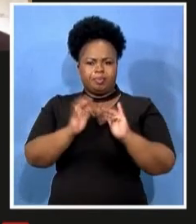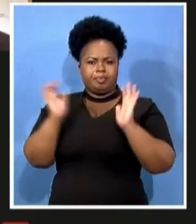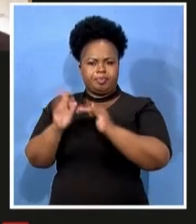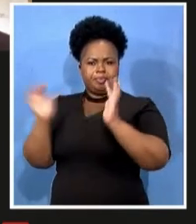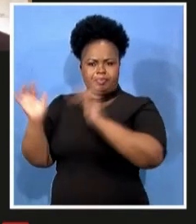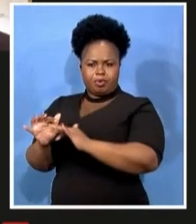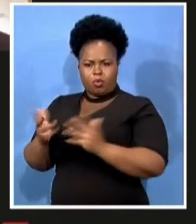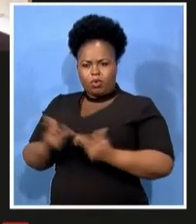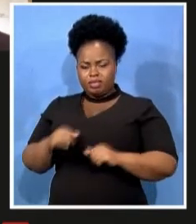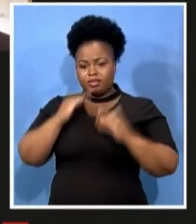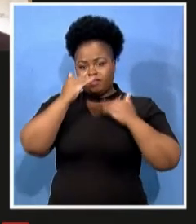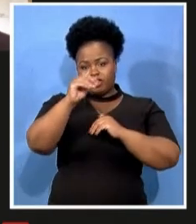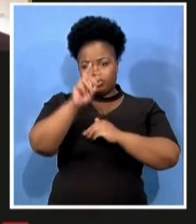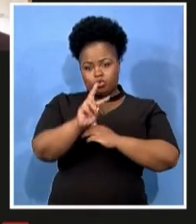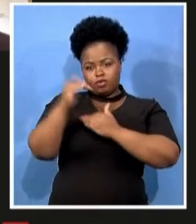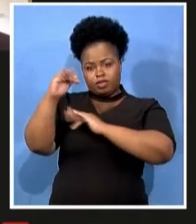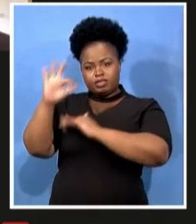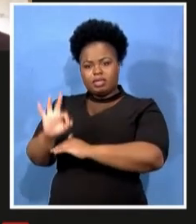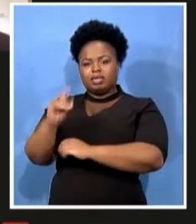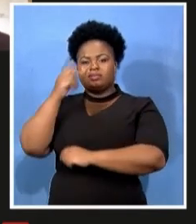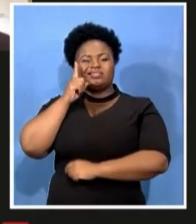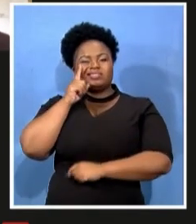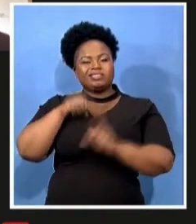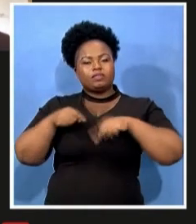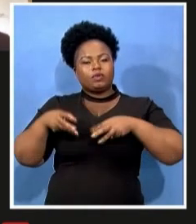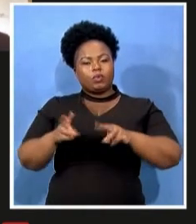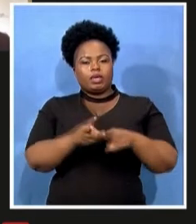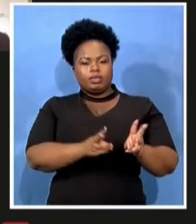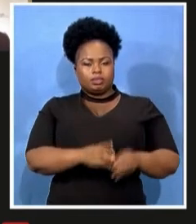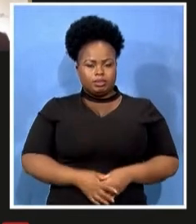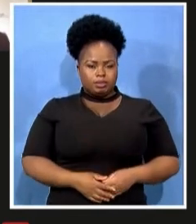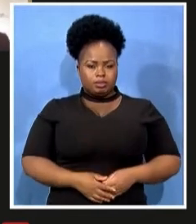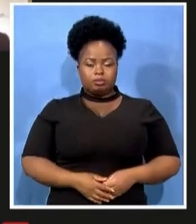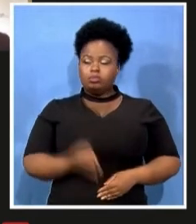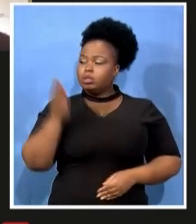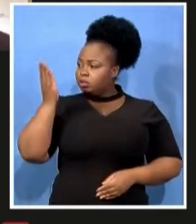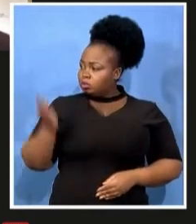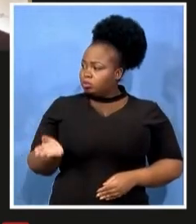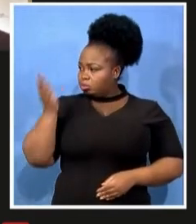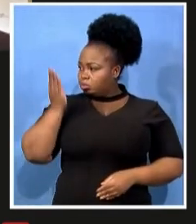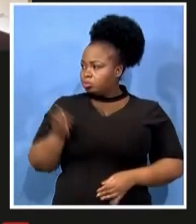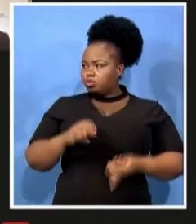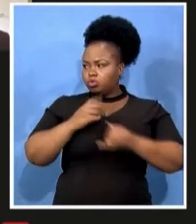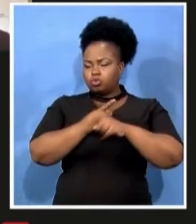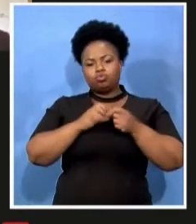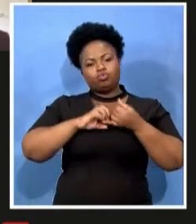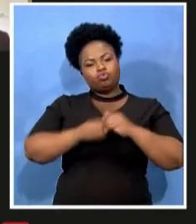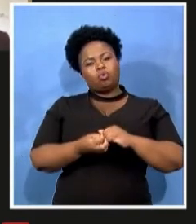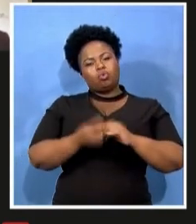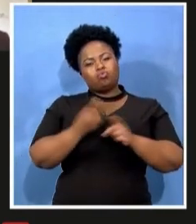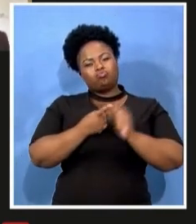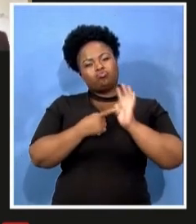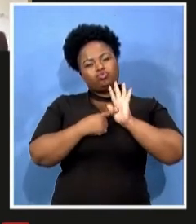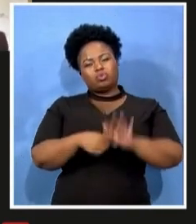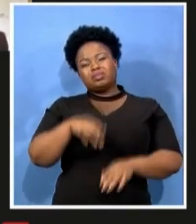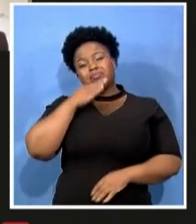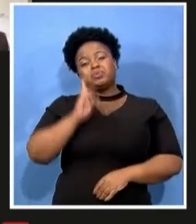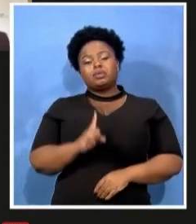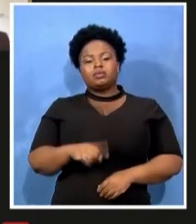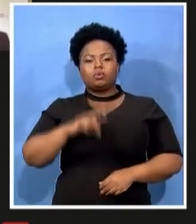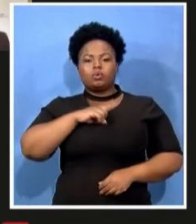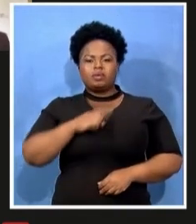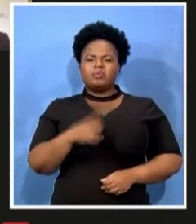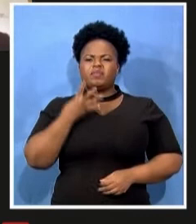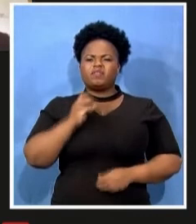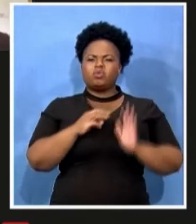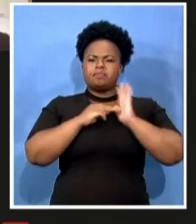Now, these are indicative figures of what it would mean. For example, we did 40 million people over 12 months. It's